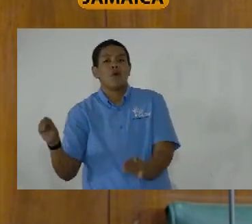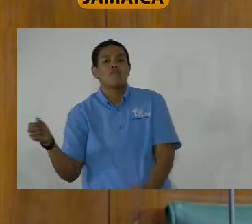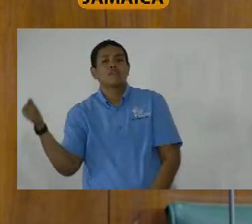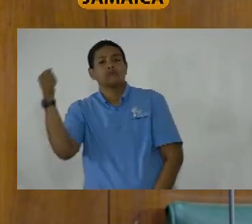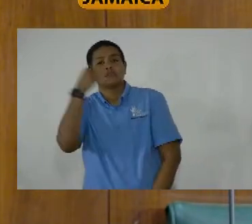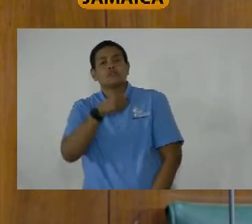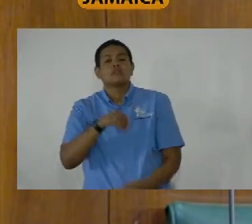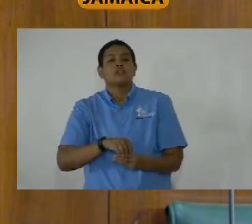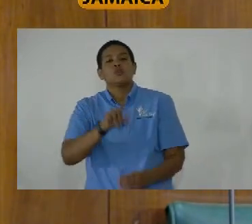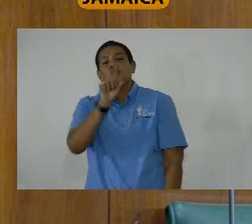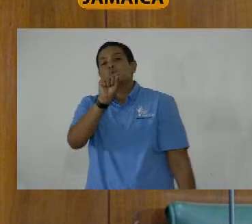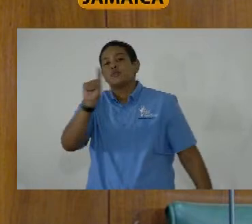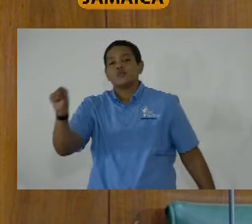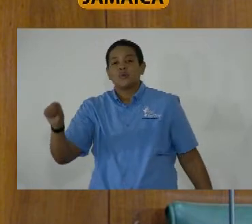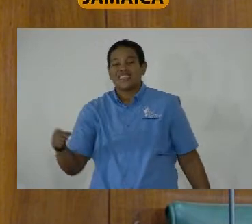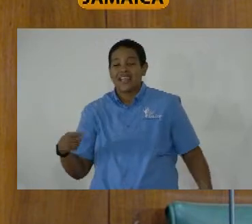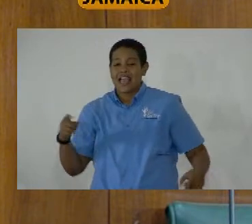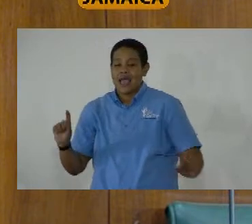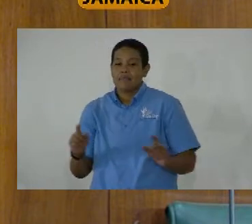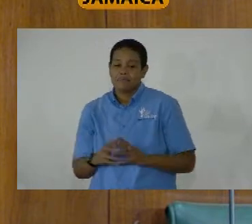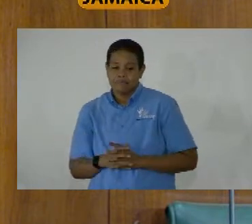in 2020.